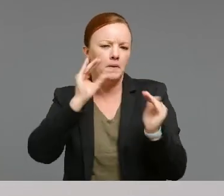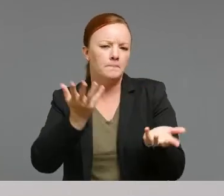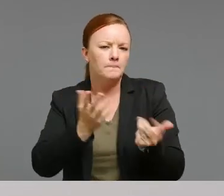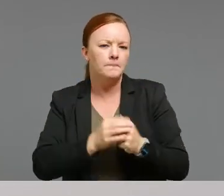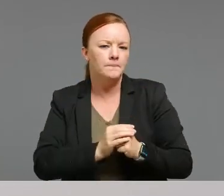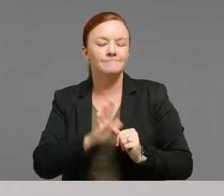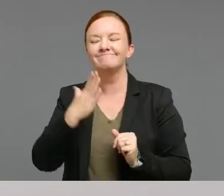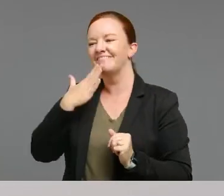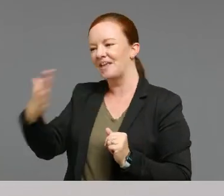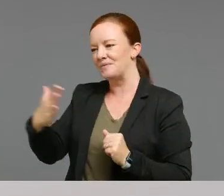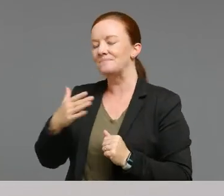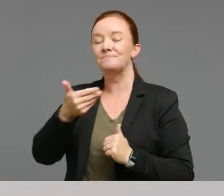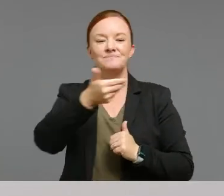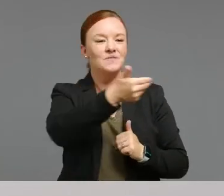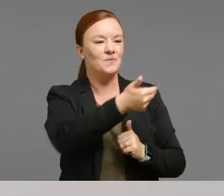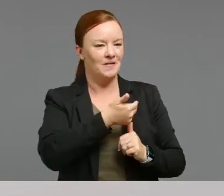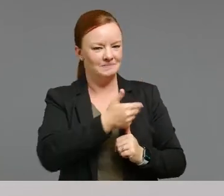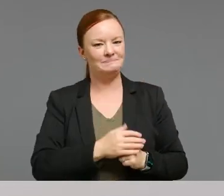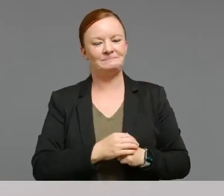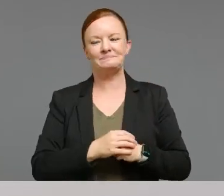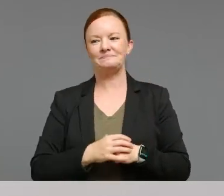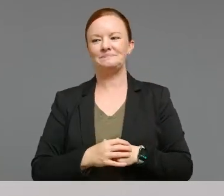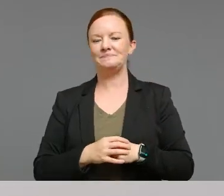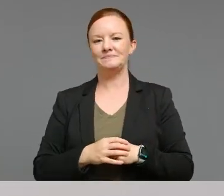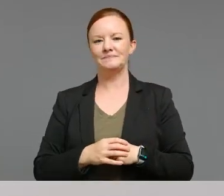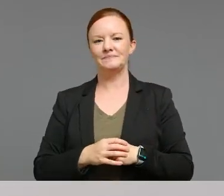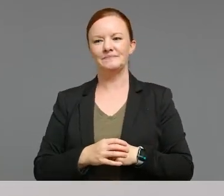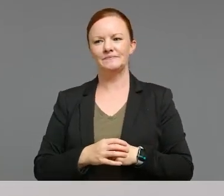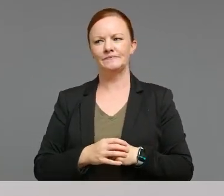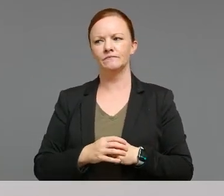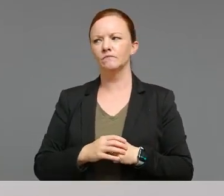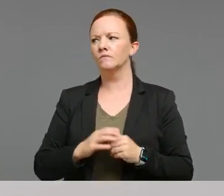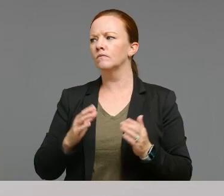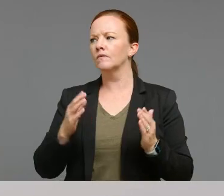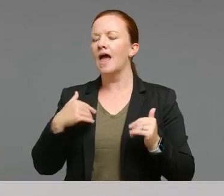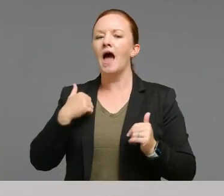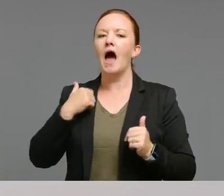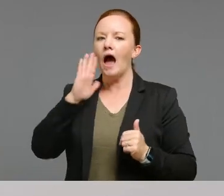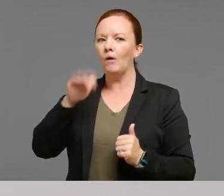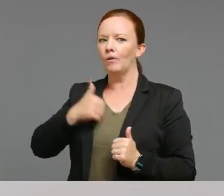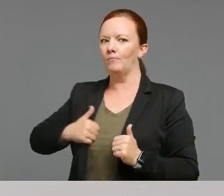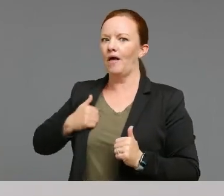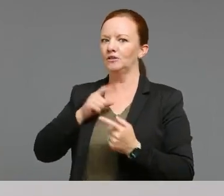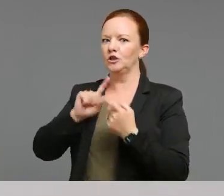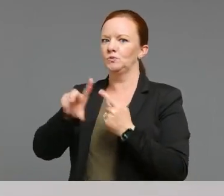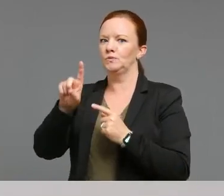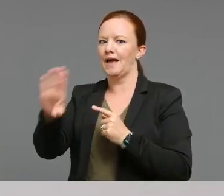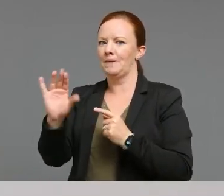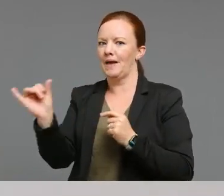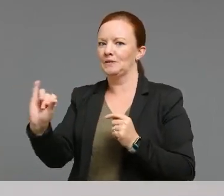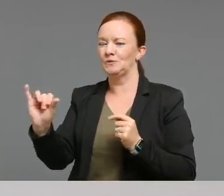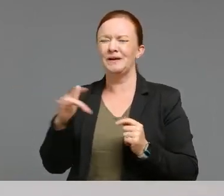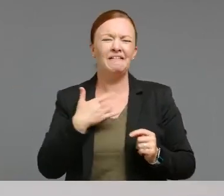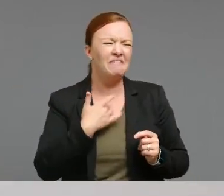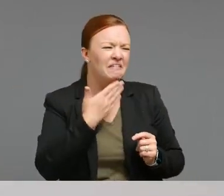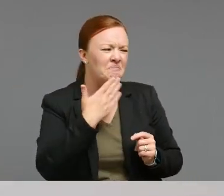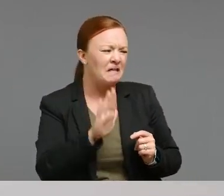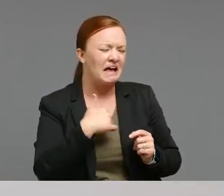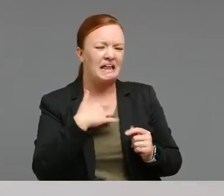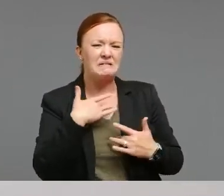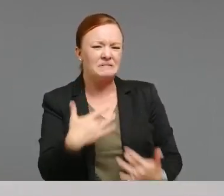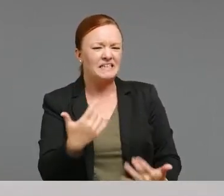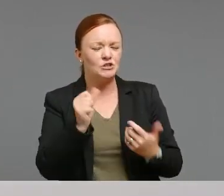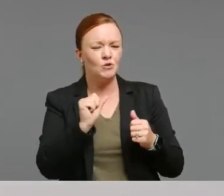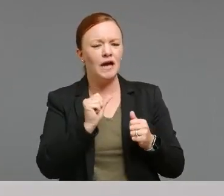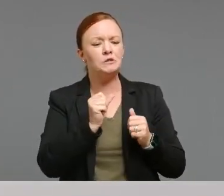Thank you. You're welcome. Second. I'll apologize to the Diamondbacks too if you. Okay, I feel bad. I usually try not to